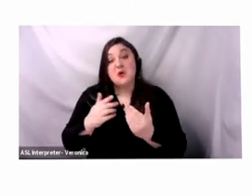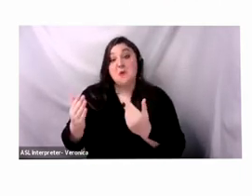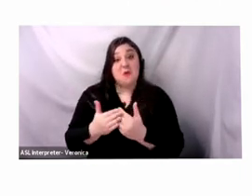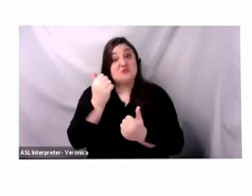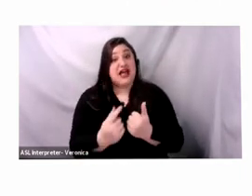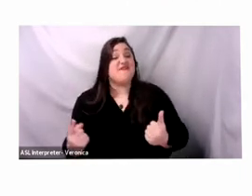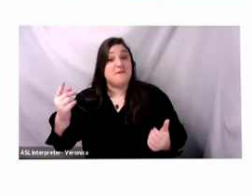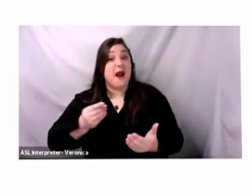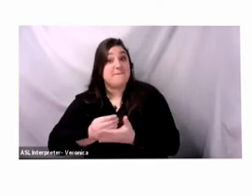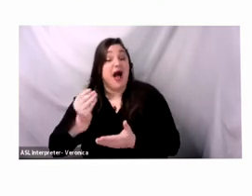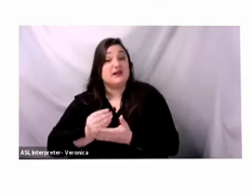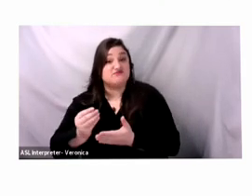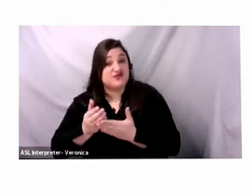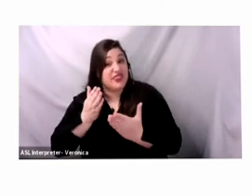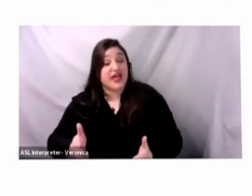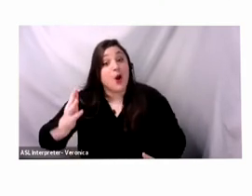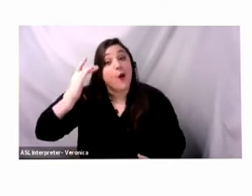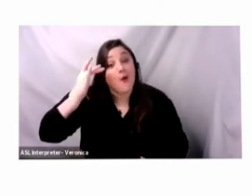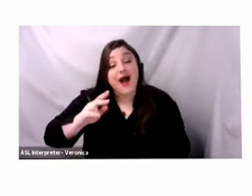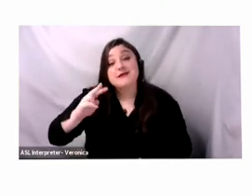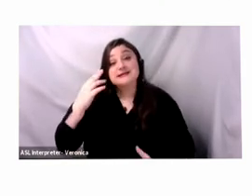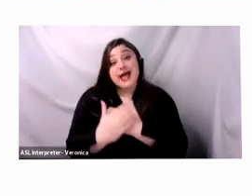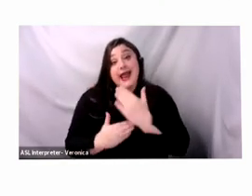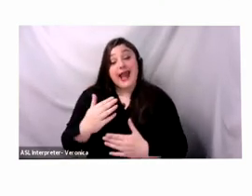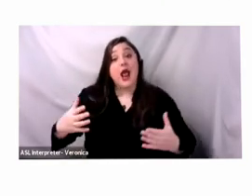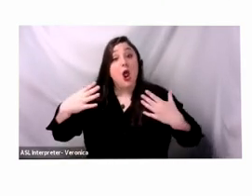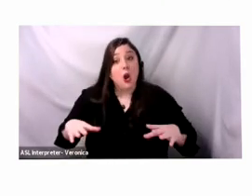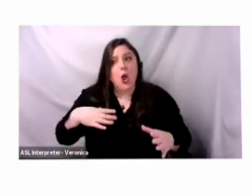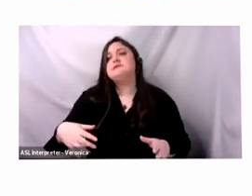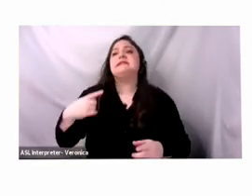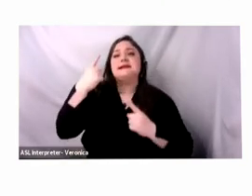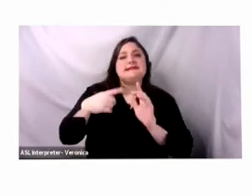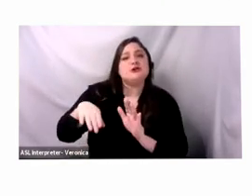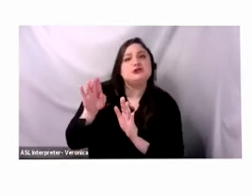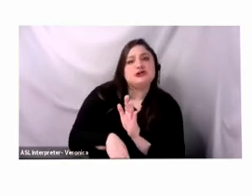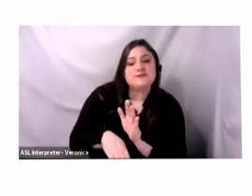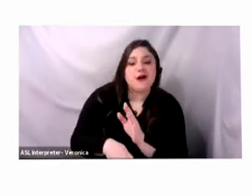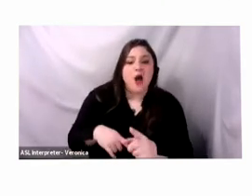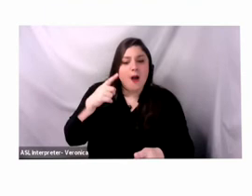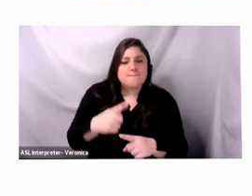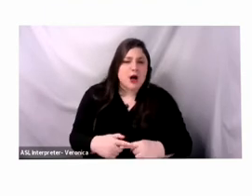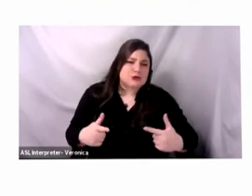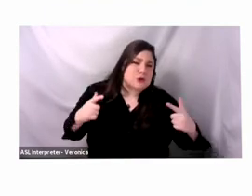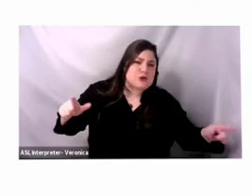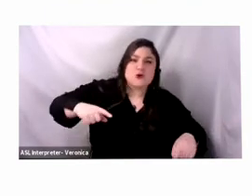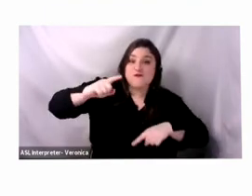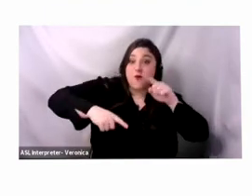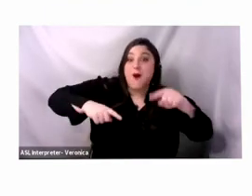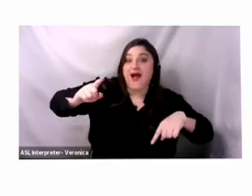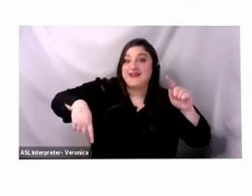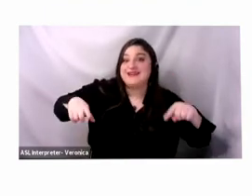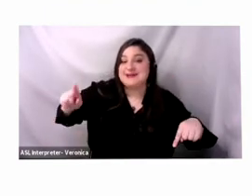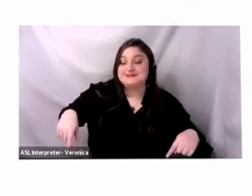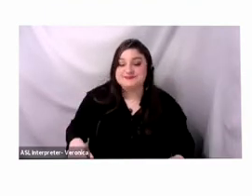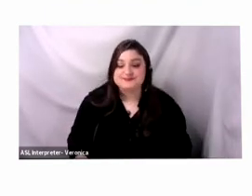one, secondhand is cheap, and two, because there is massive variety. But even more important than who is shopping is the way that people